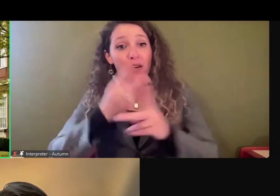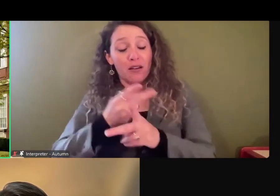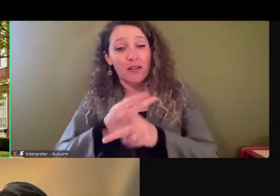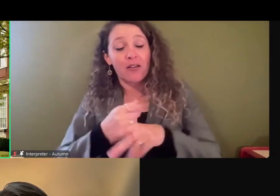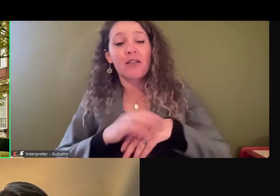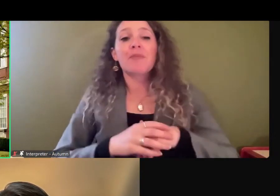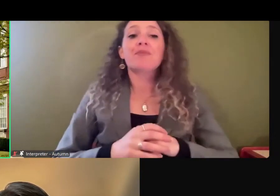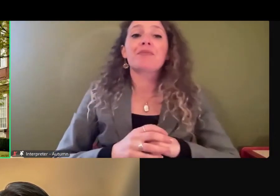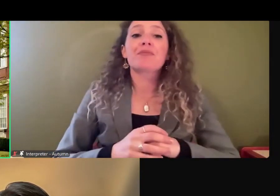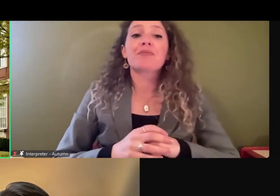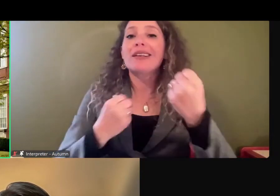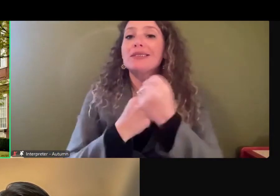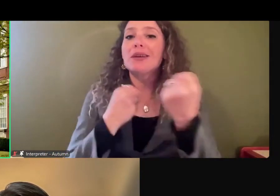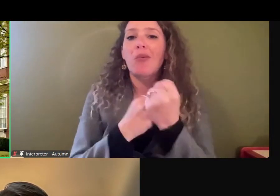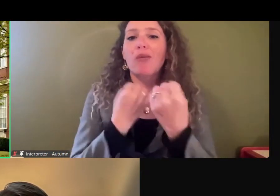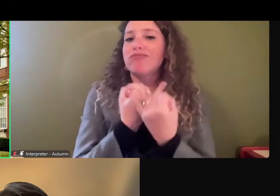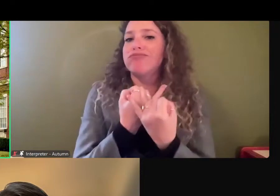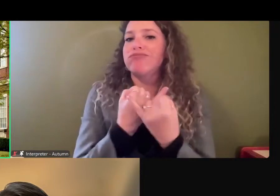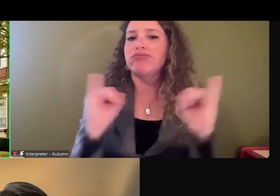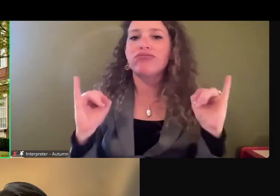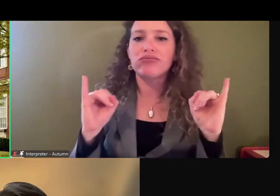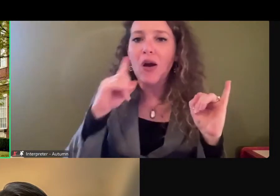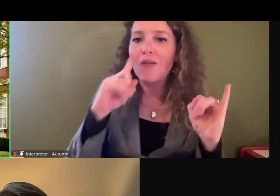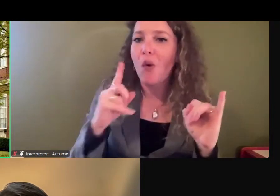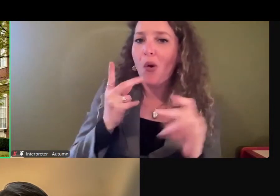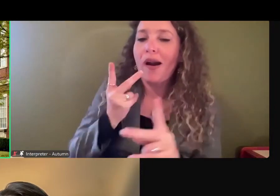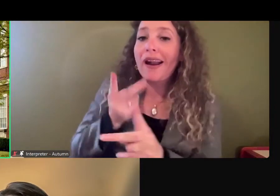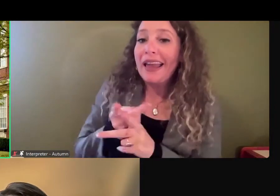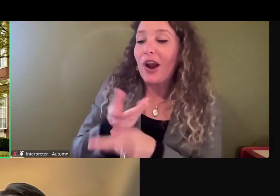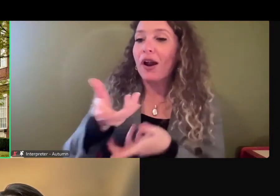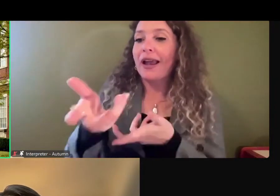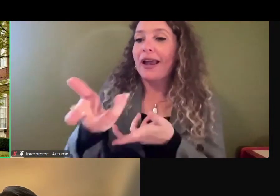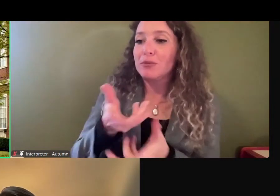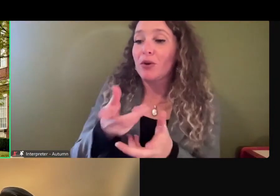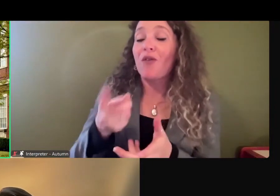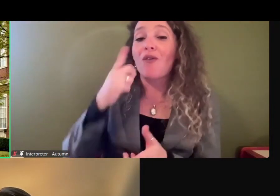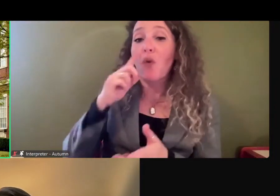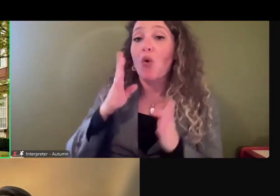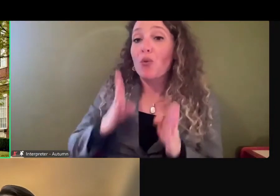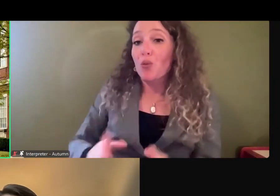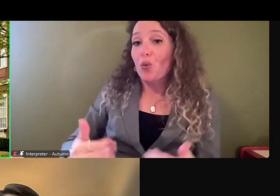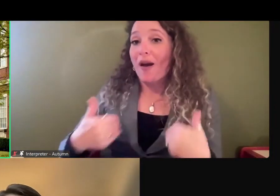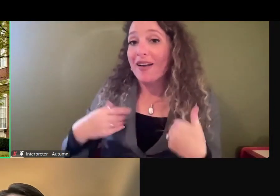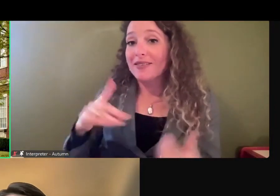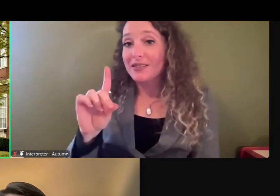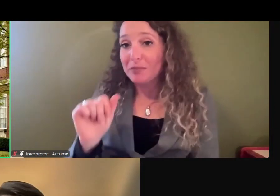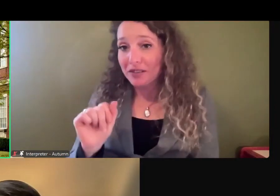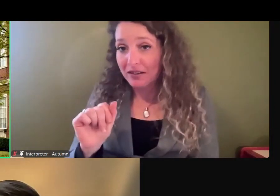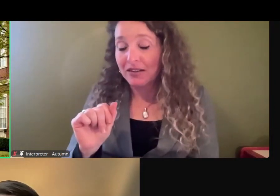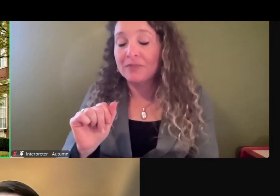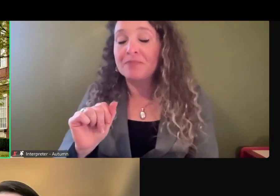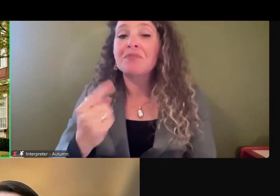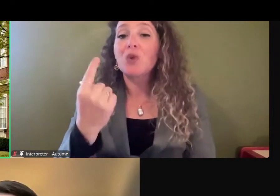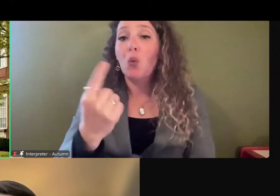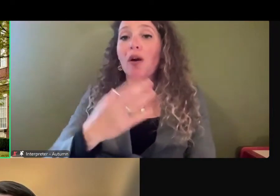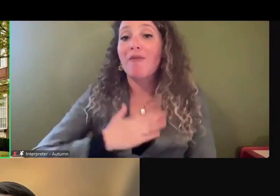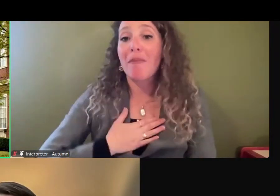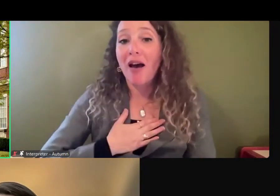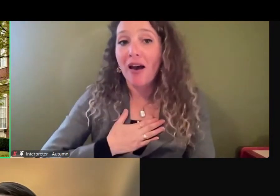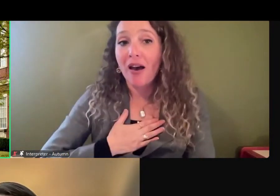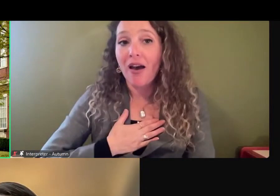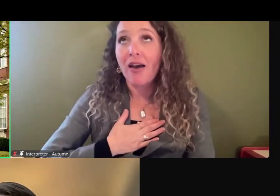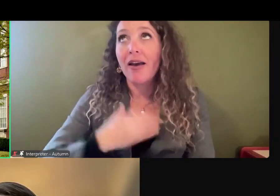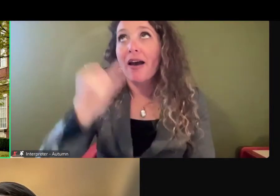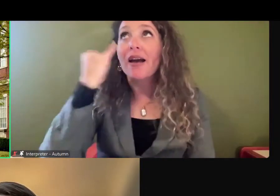support independent self-care engagement of patients with disabilities. One of my idea